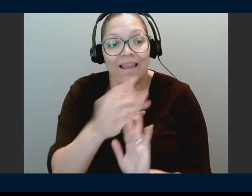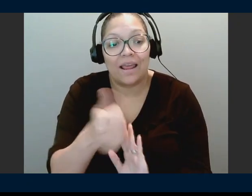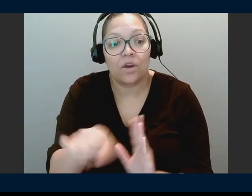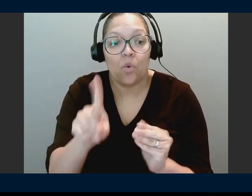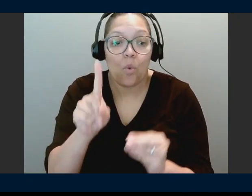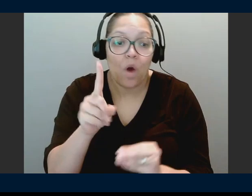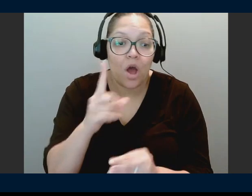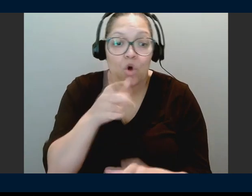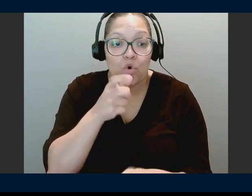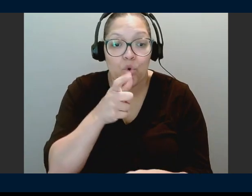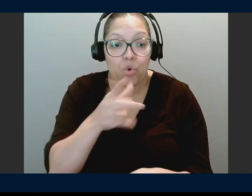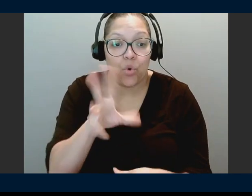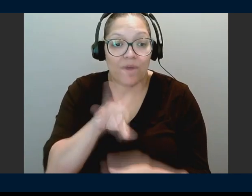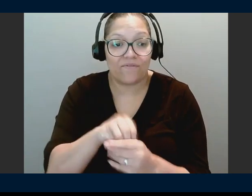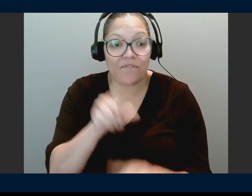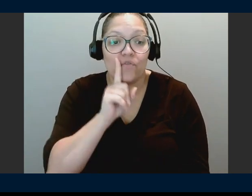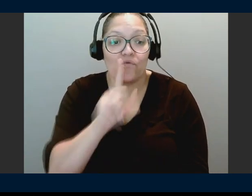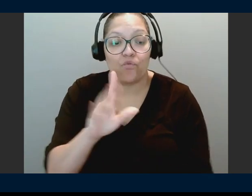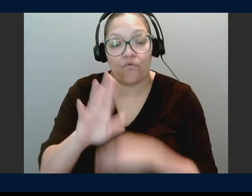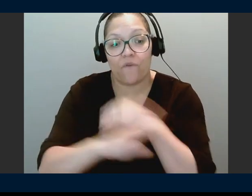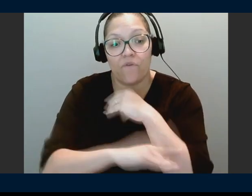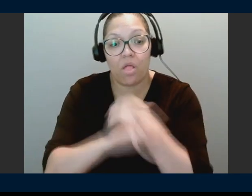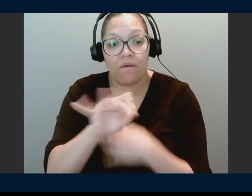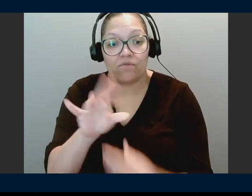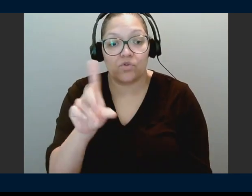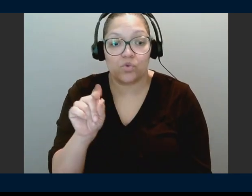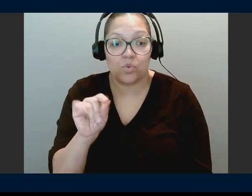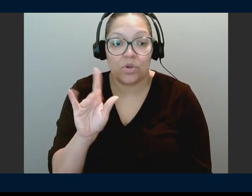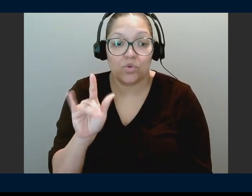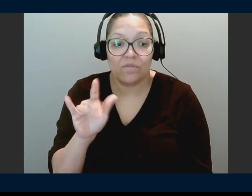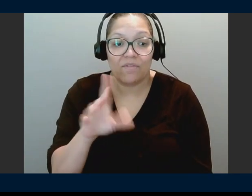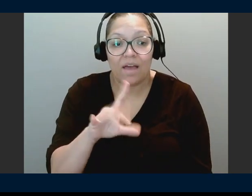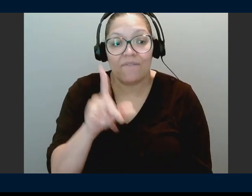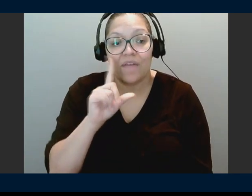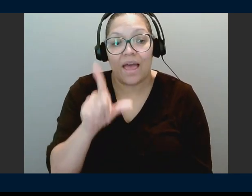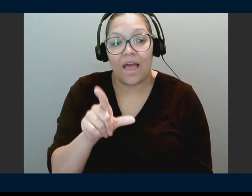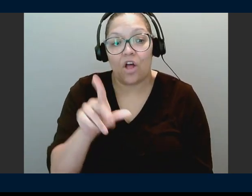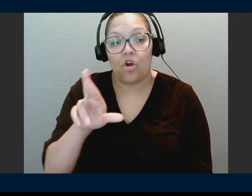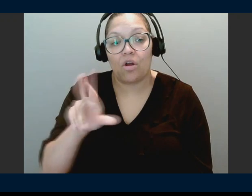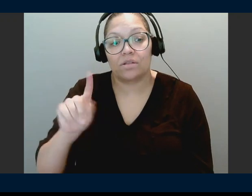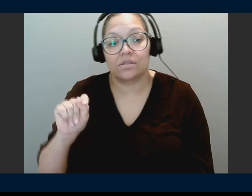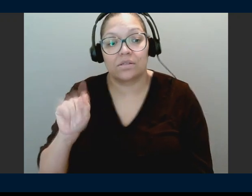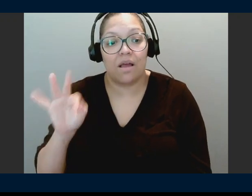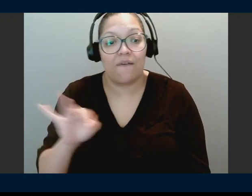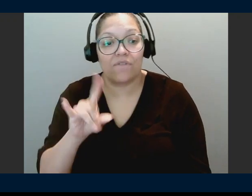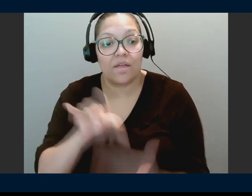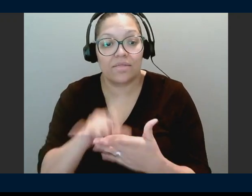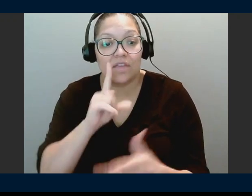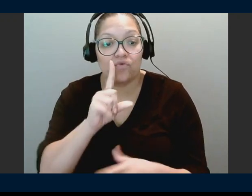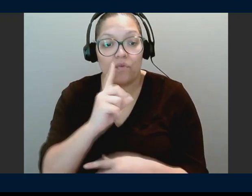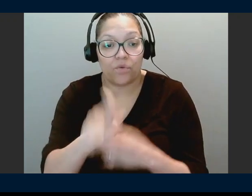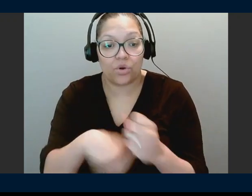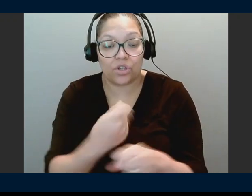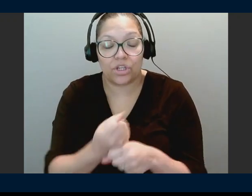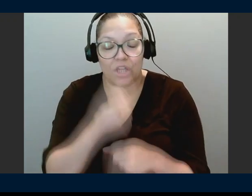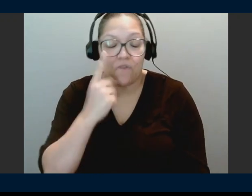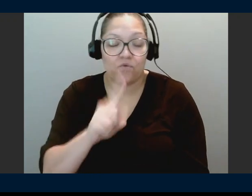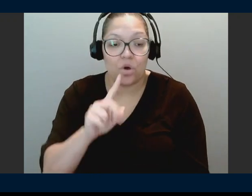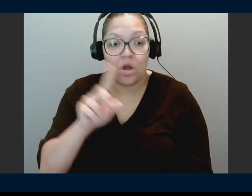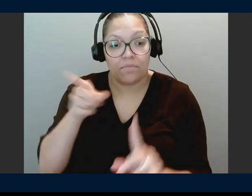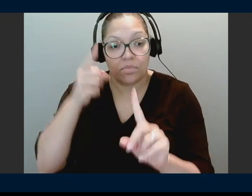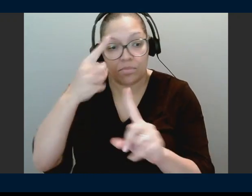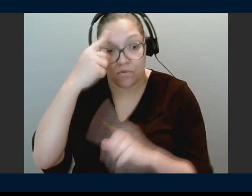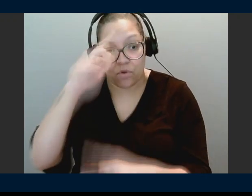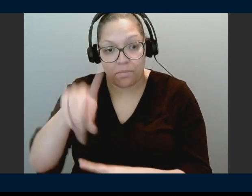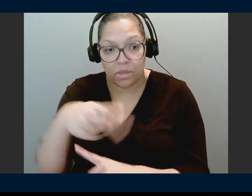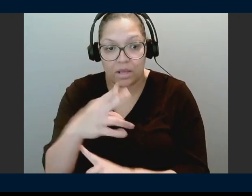graduate school by fall of 2025. The LRGF is open to students who are in their first year or later pursuing a PhD and do not